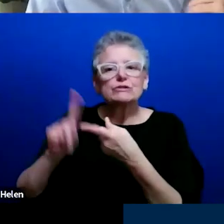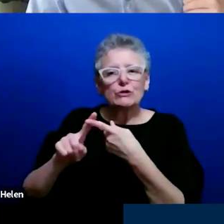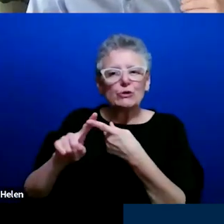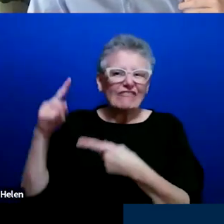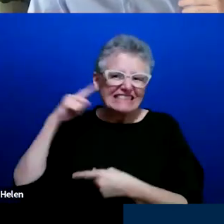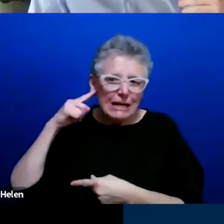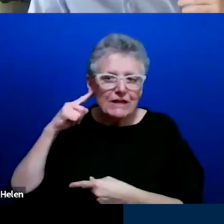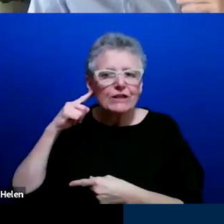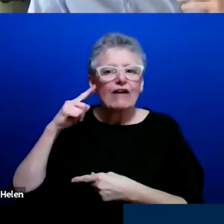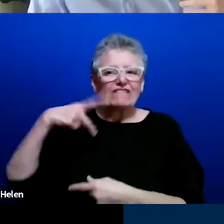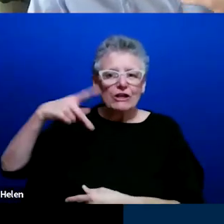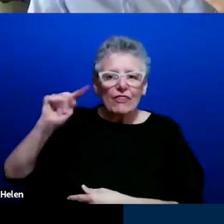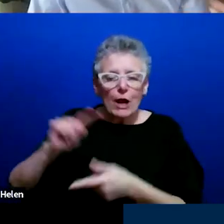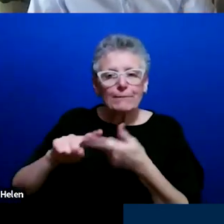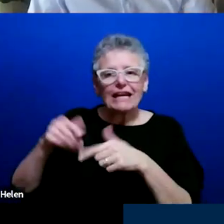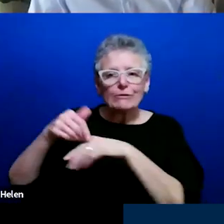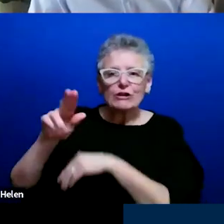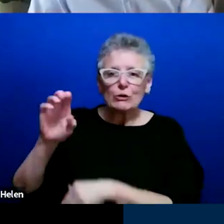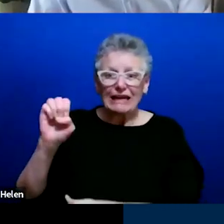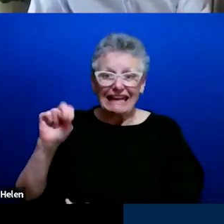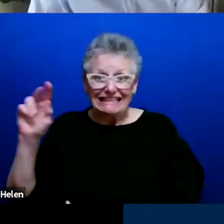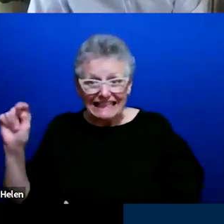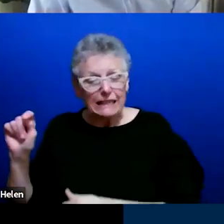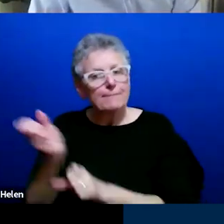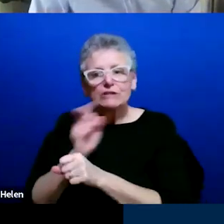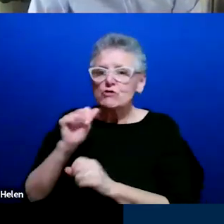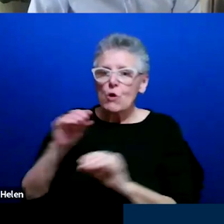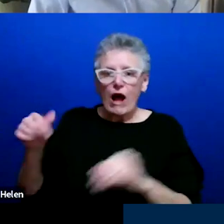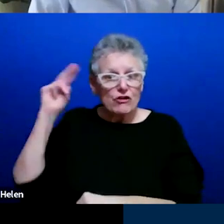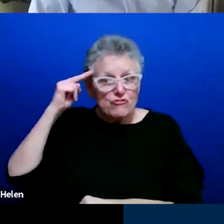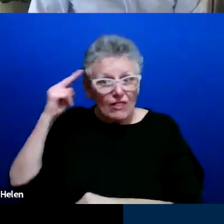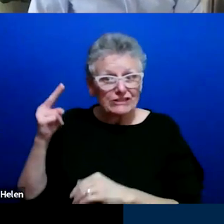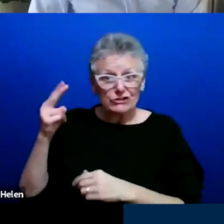You need to make sure they have no other neurological issues going on with